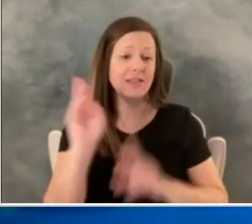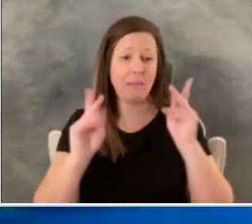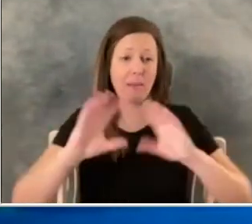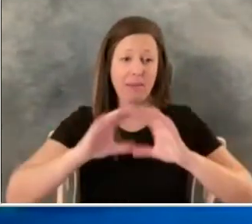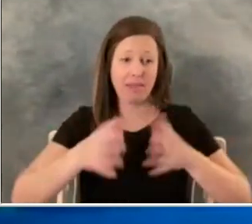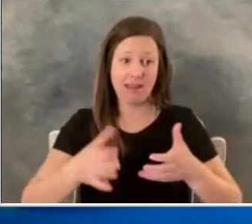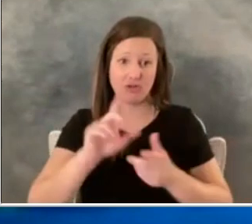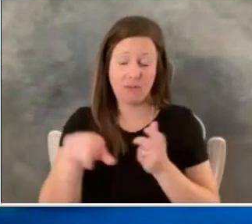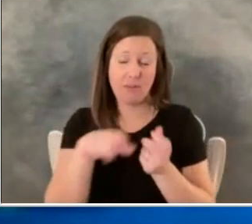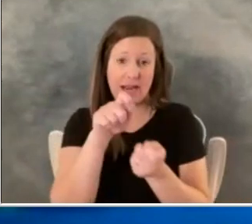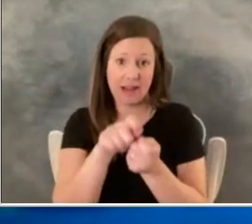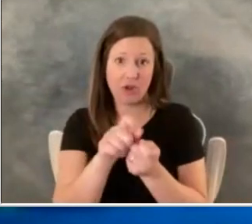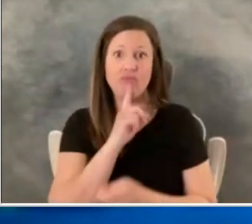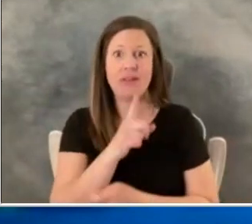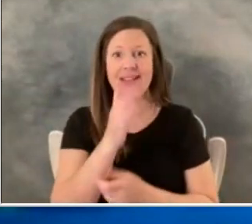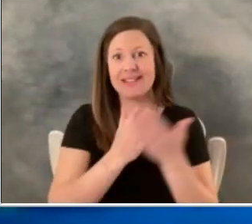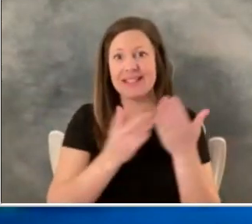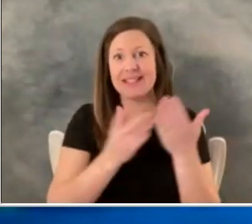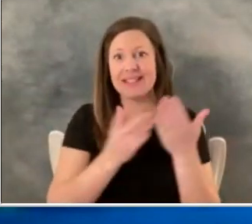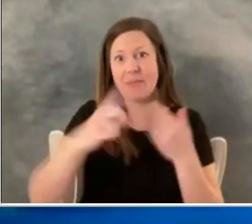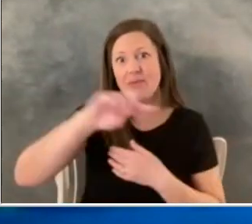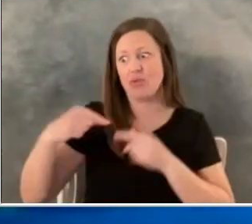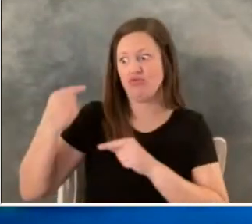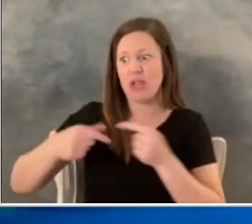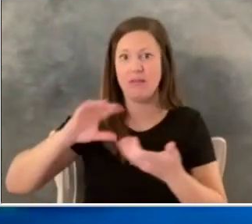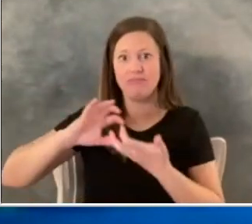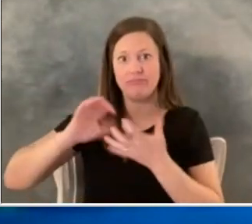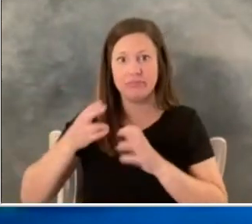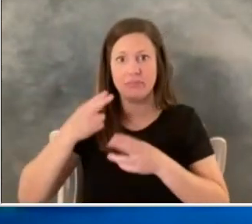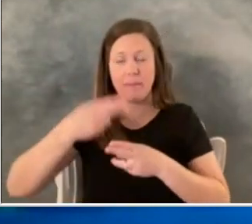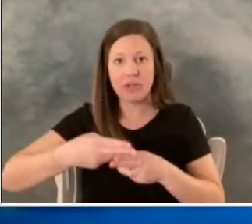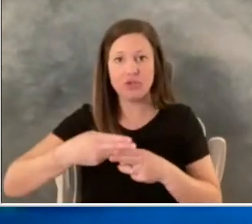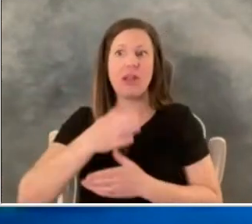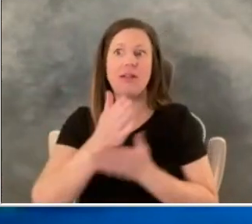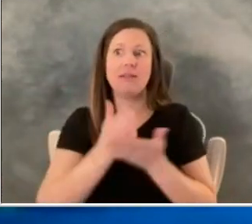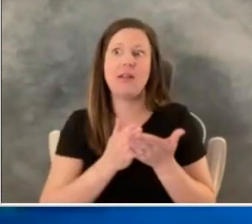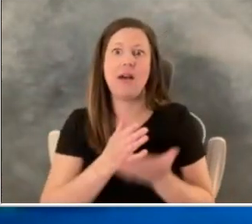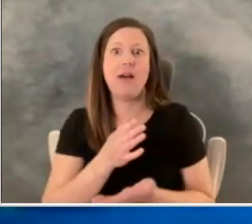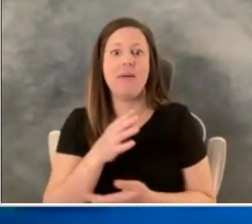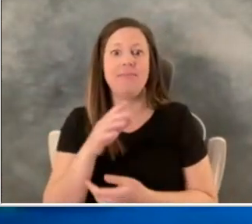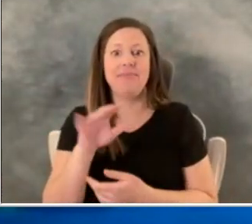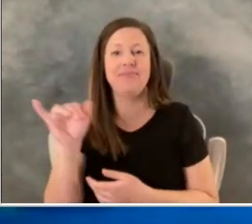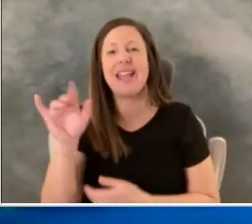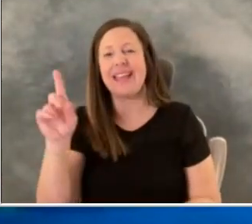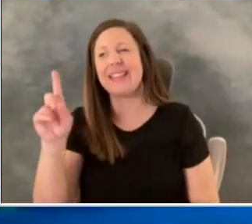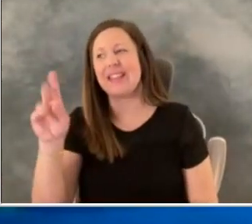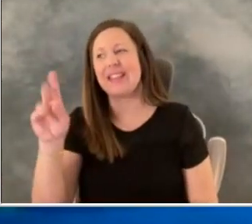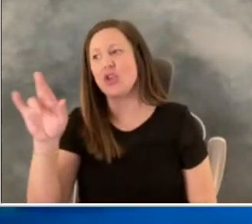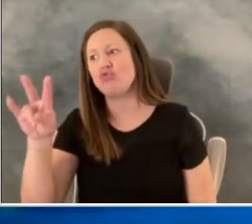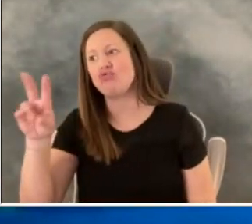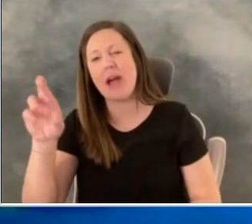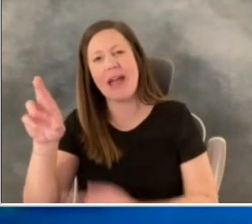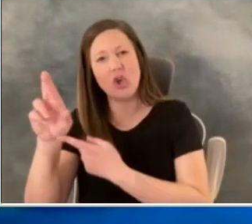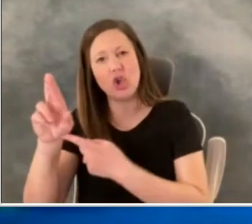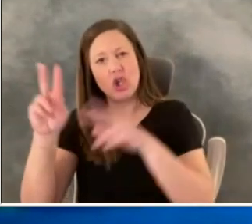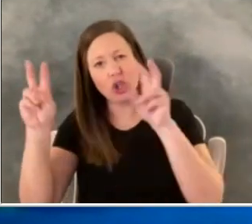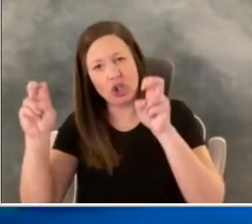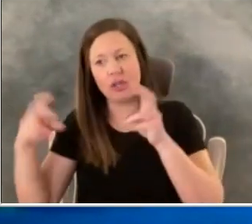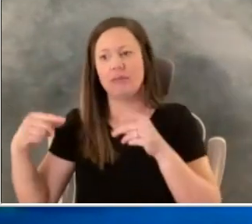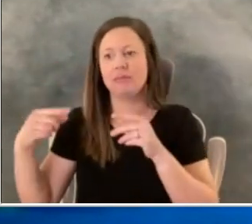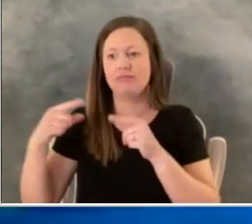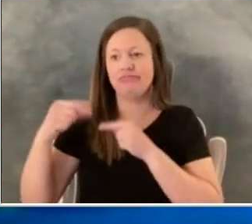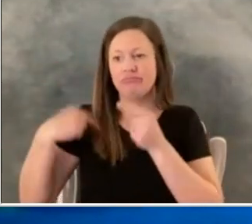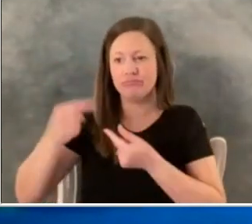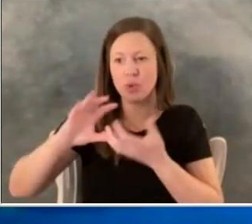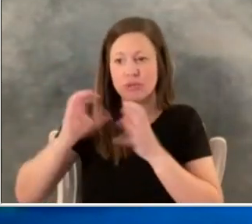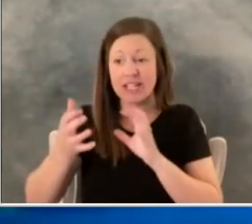particular where some of those mutations that we mentioned, some of those favorable so-called driver mutations, are more likely to be present